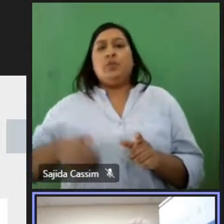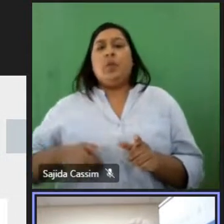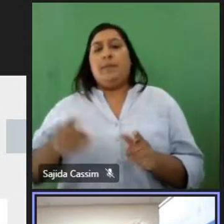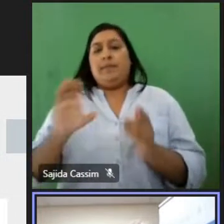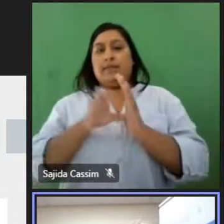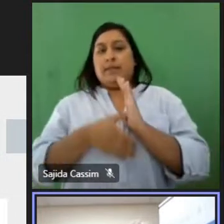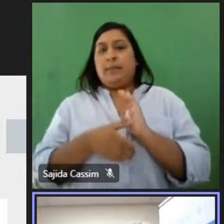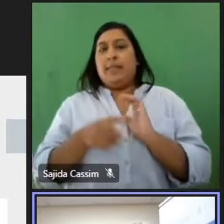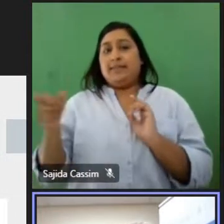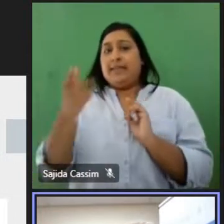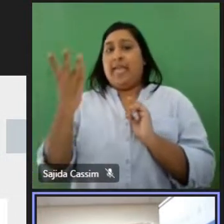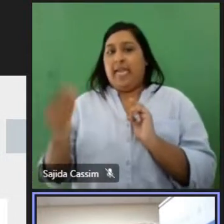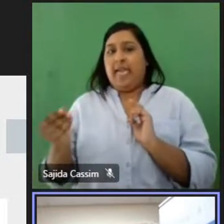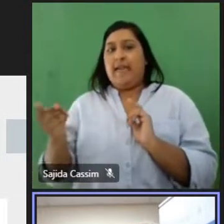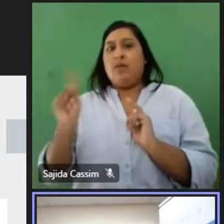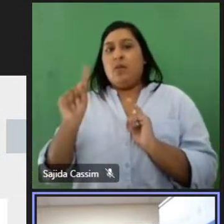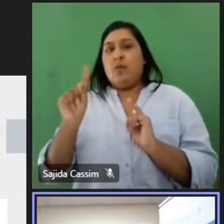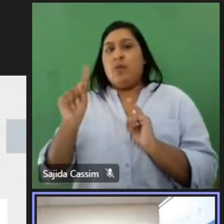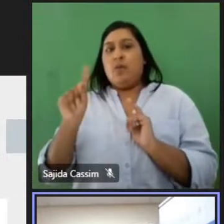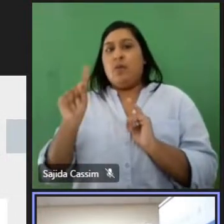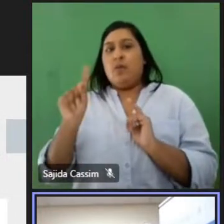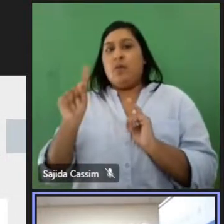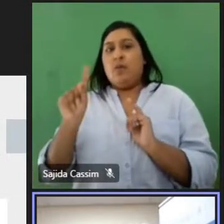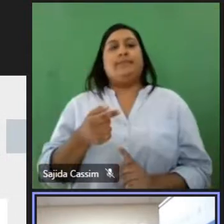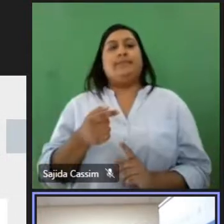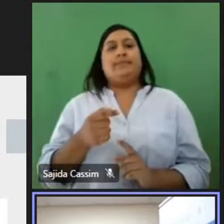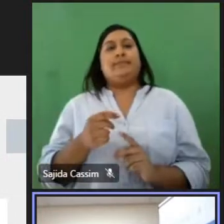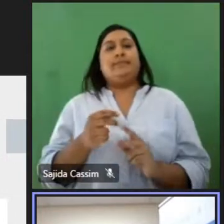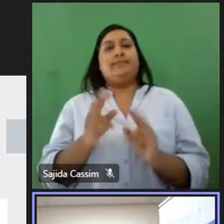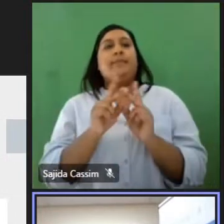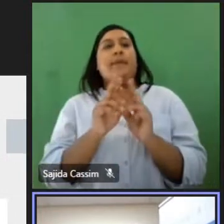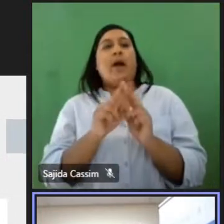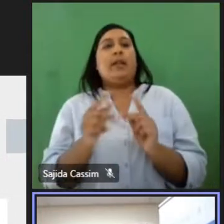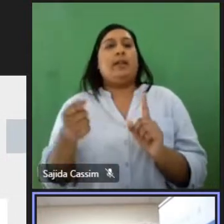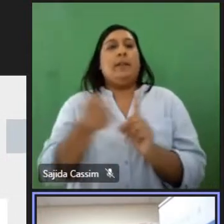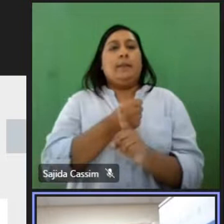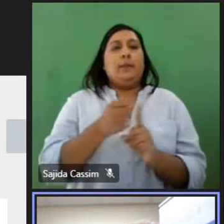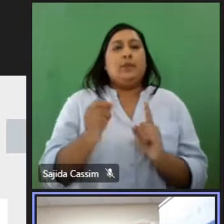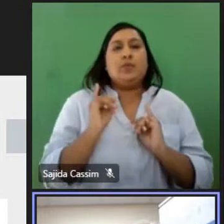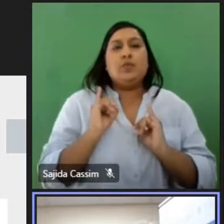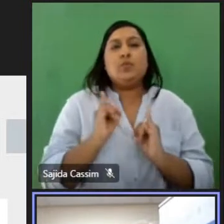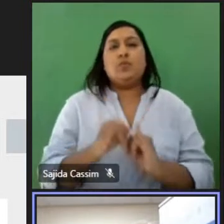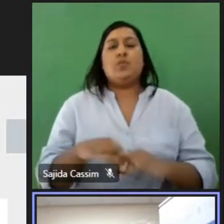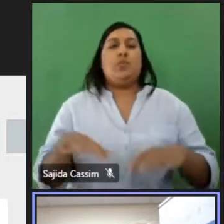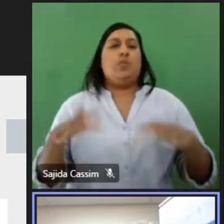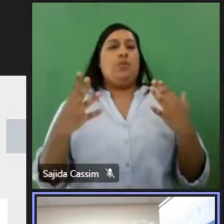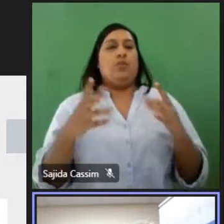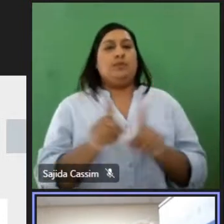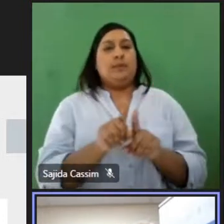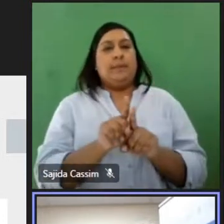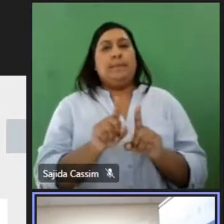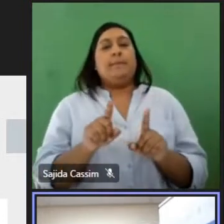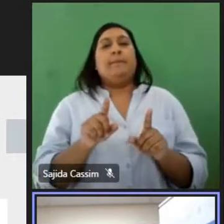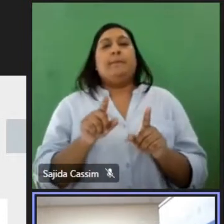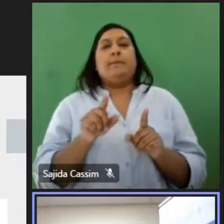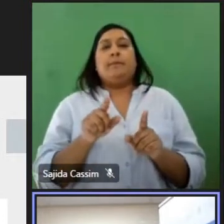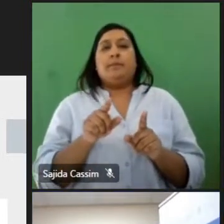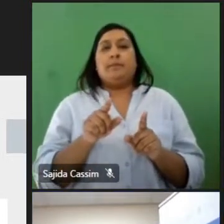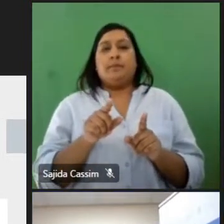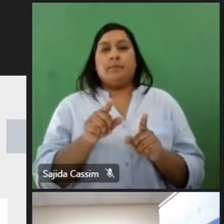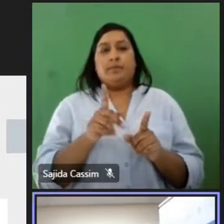likely to experience intimate partner violence and that than their peers without disabilities, and that at risk increases with